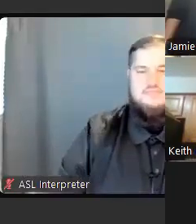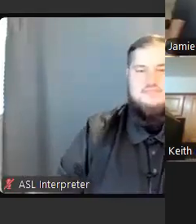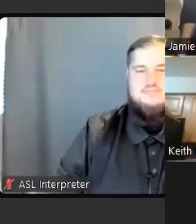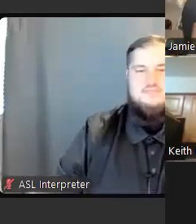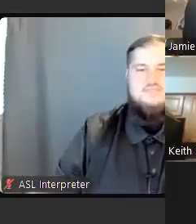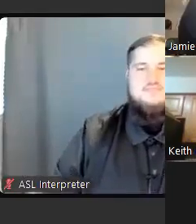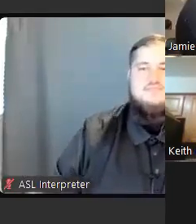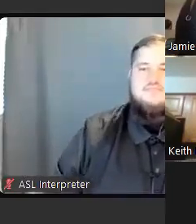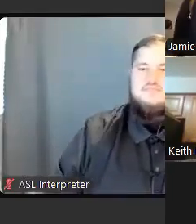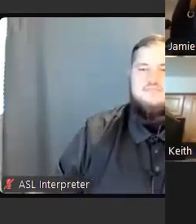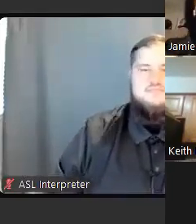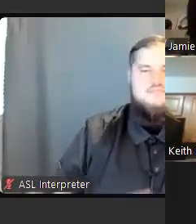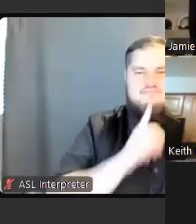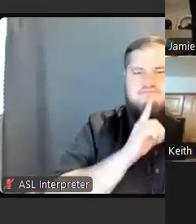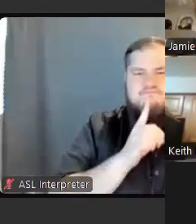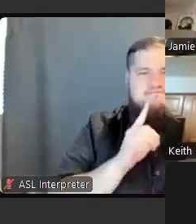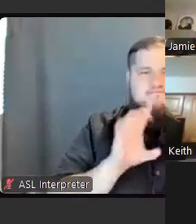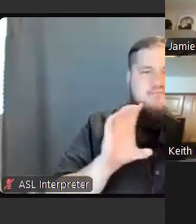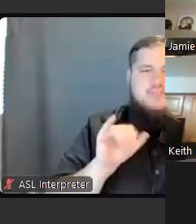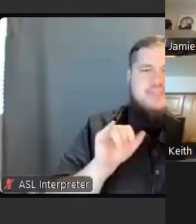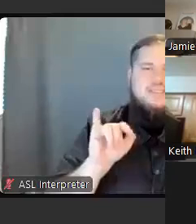Absolutely, Caitlin. Thank you.